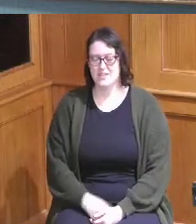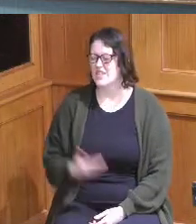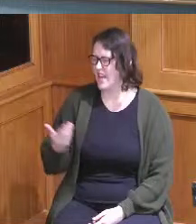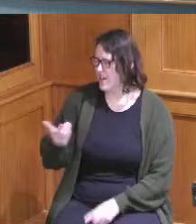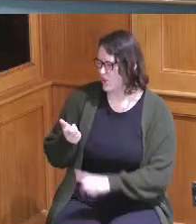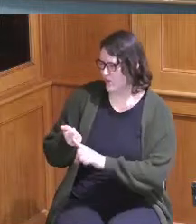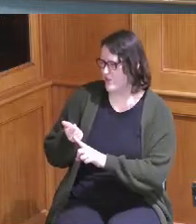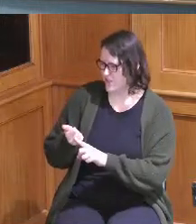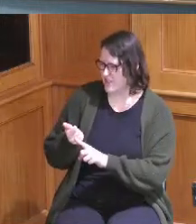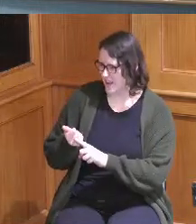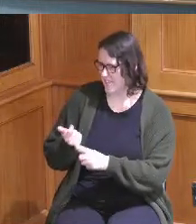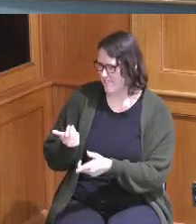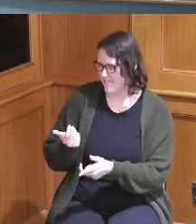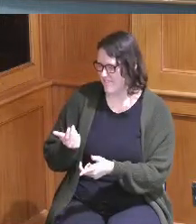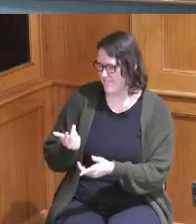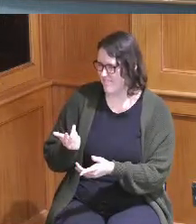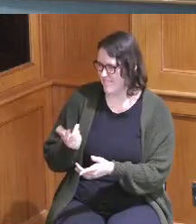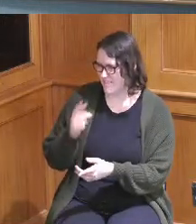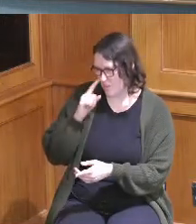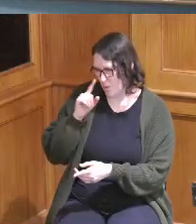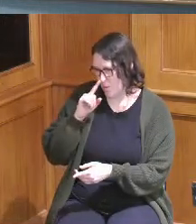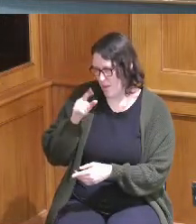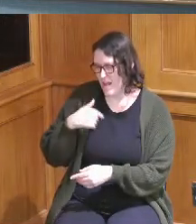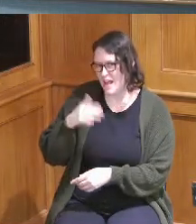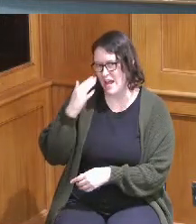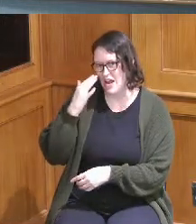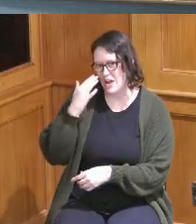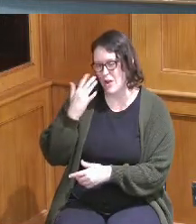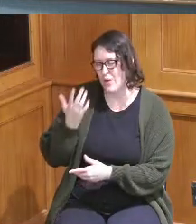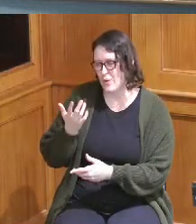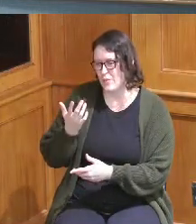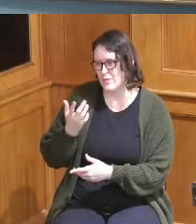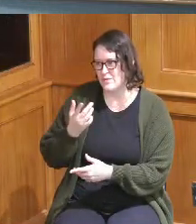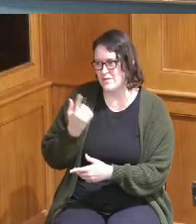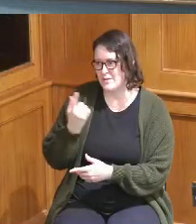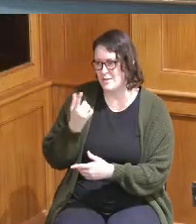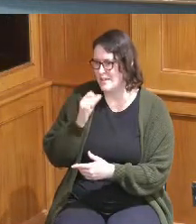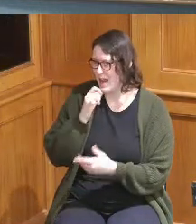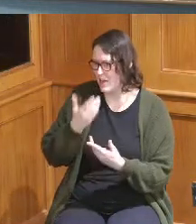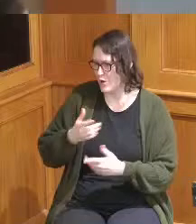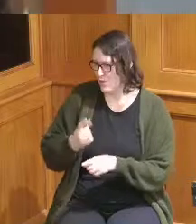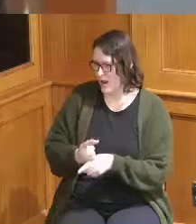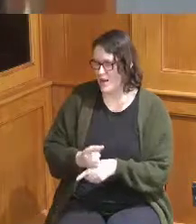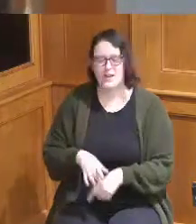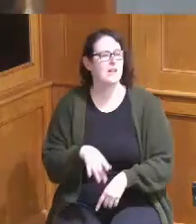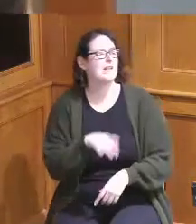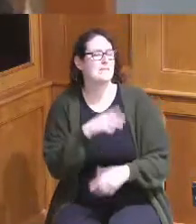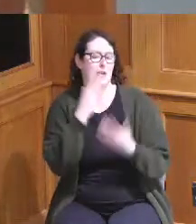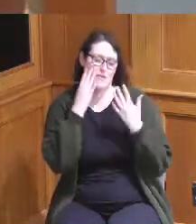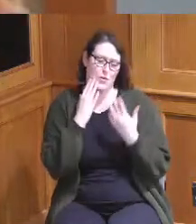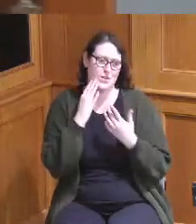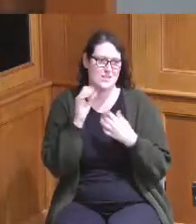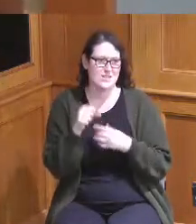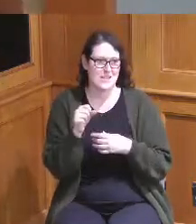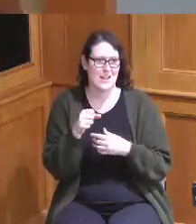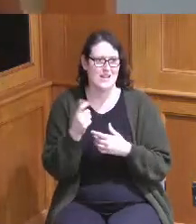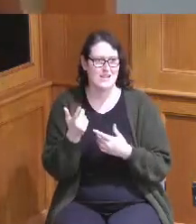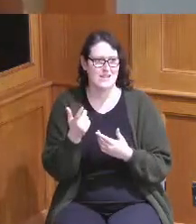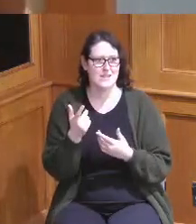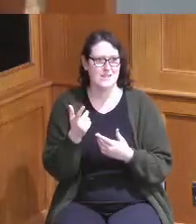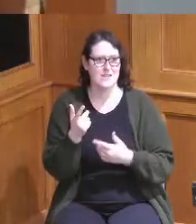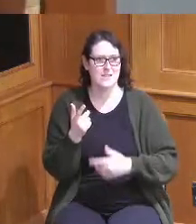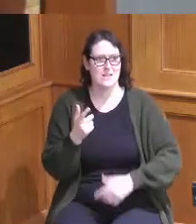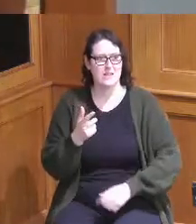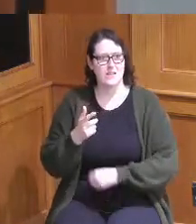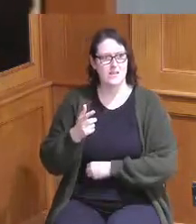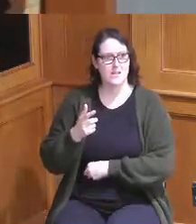Introduce yourself, because I know Ms. Shockley's not here, right? Correct. Okay. Unfortunately, Dr. Smith is feeling ill